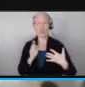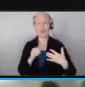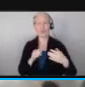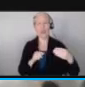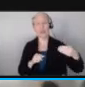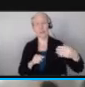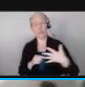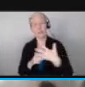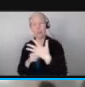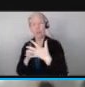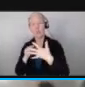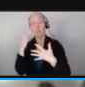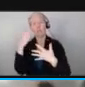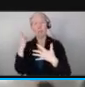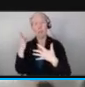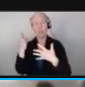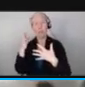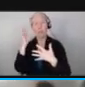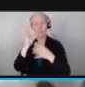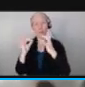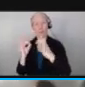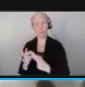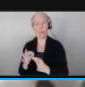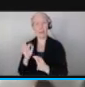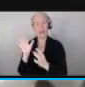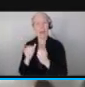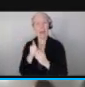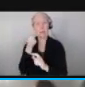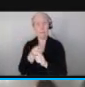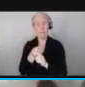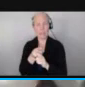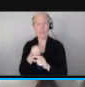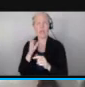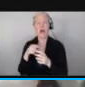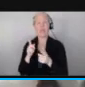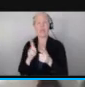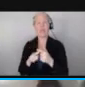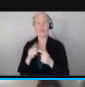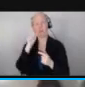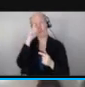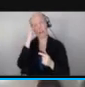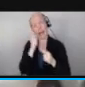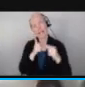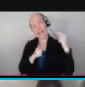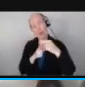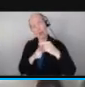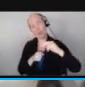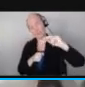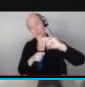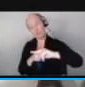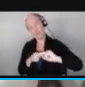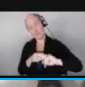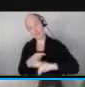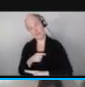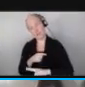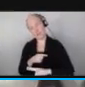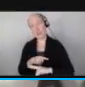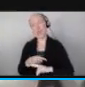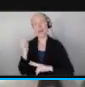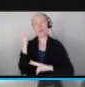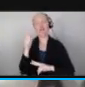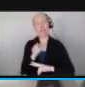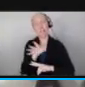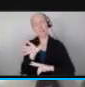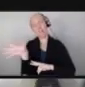and then there are black and green arrows over to the right that end up, again, with some look at loss of mission